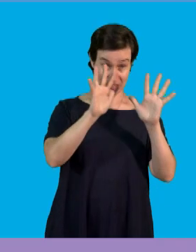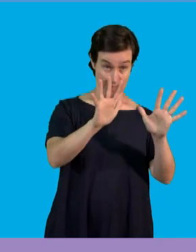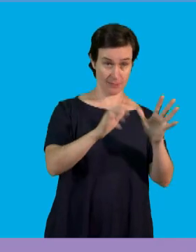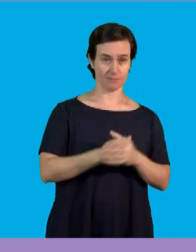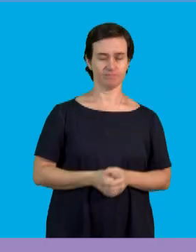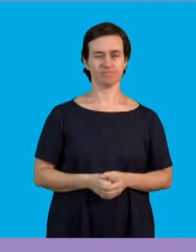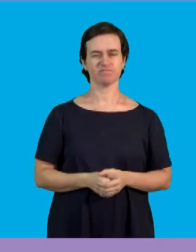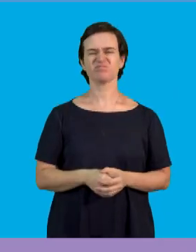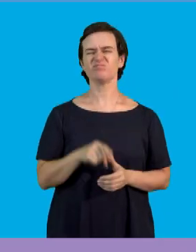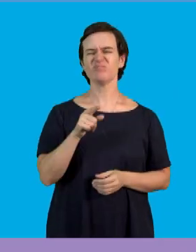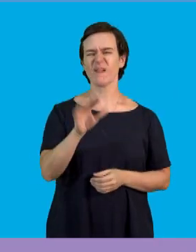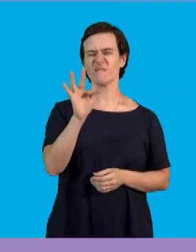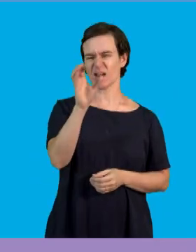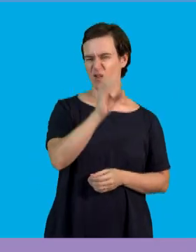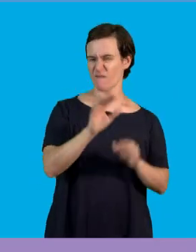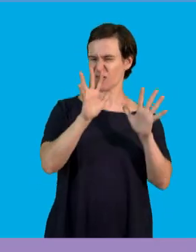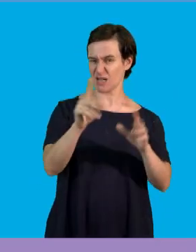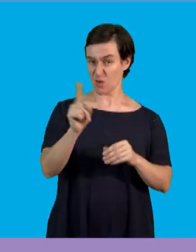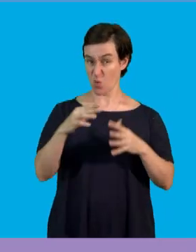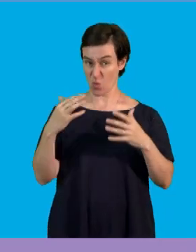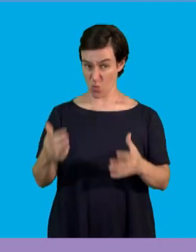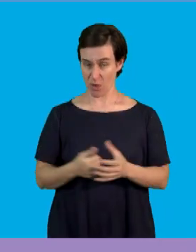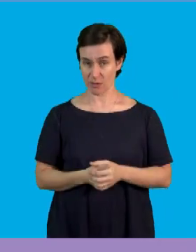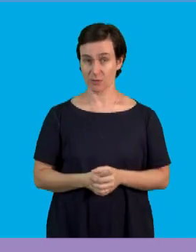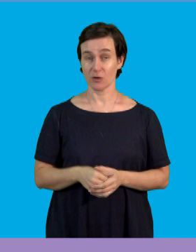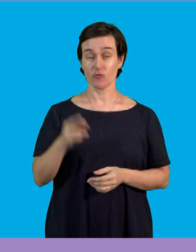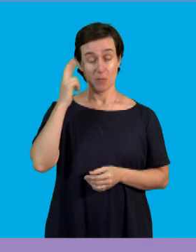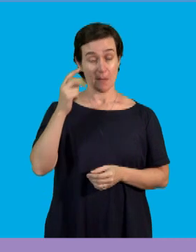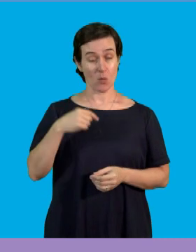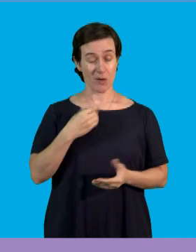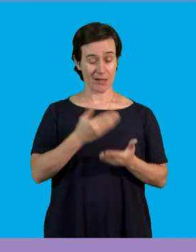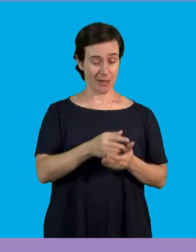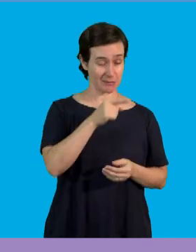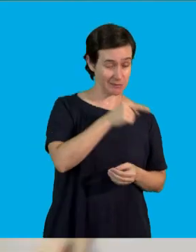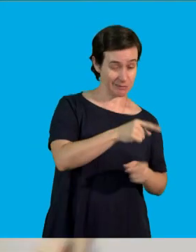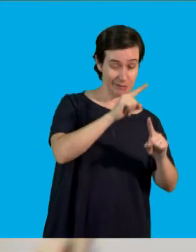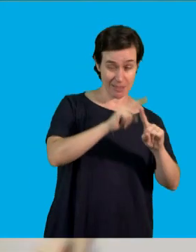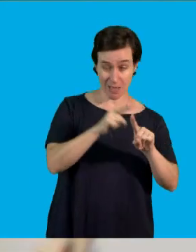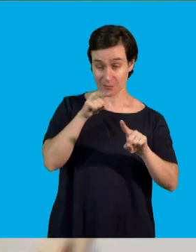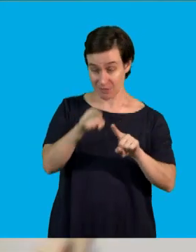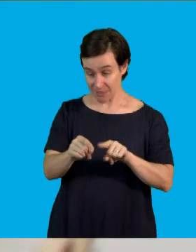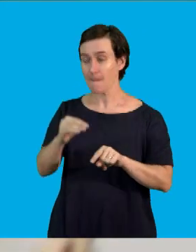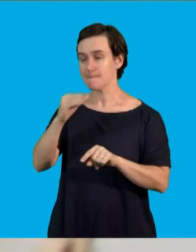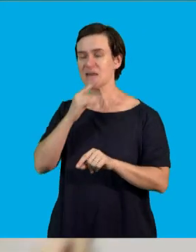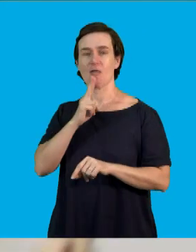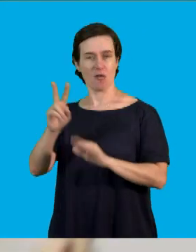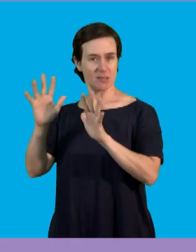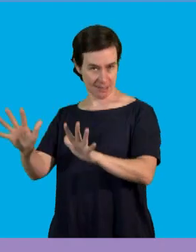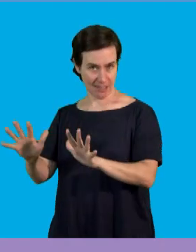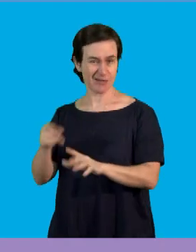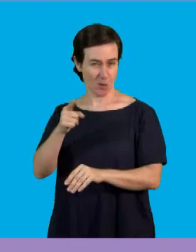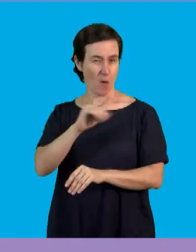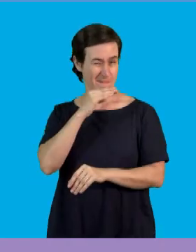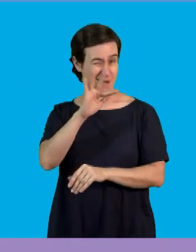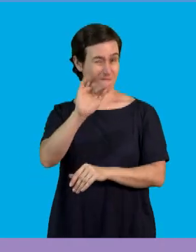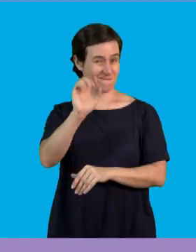10. So the factors of 10, remember, these are numbers that we multiply together and then the answer is 10. So